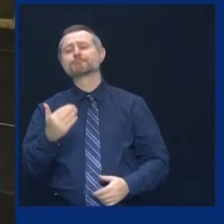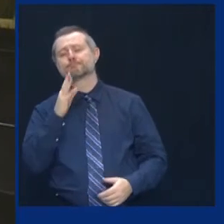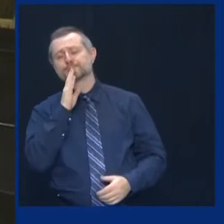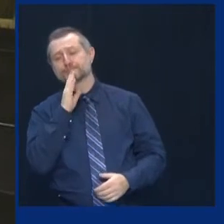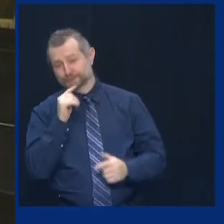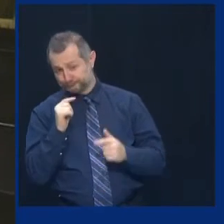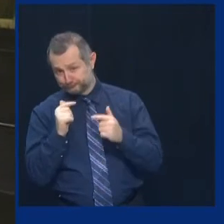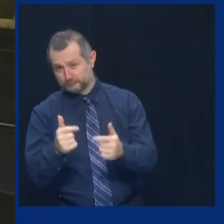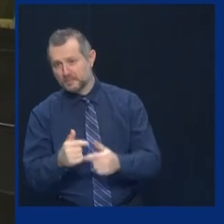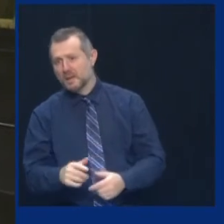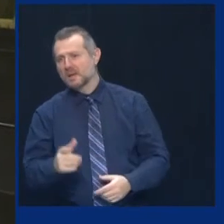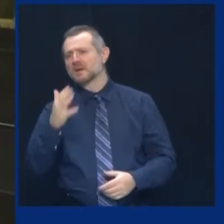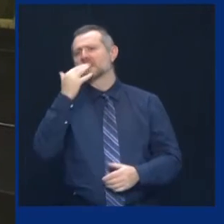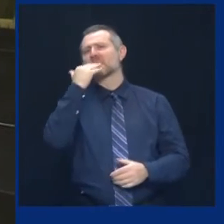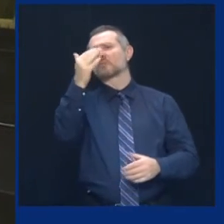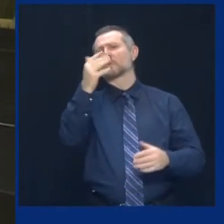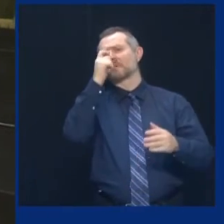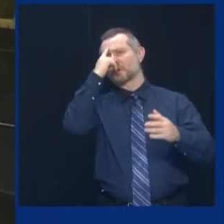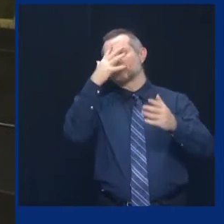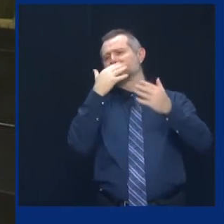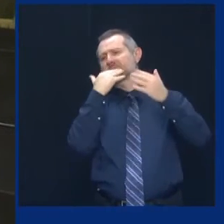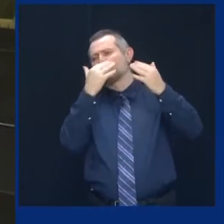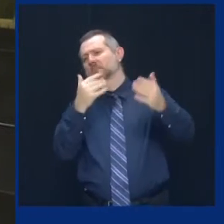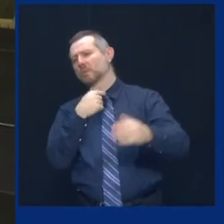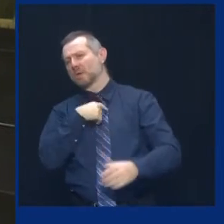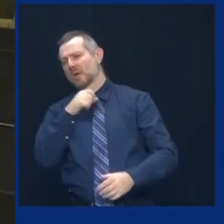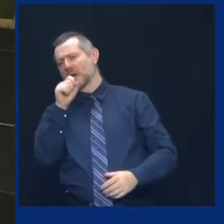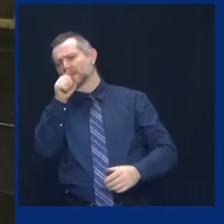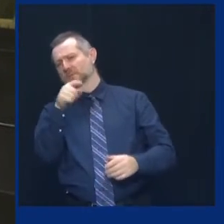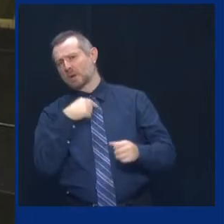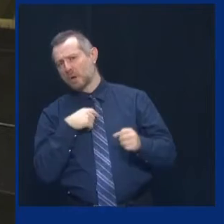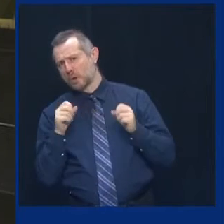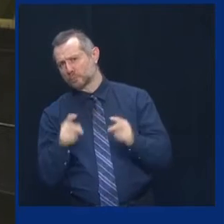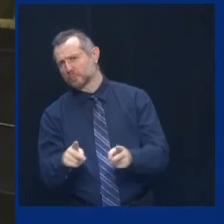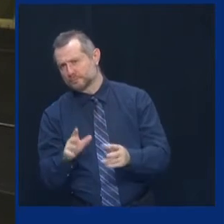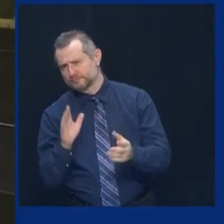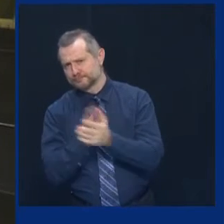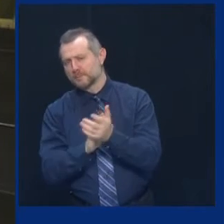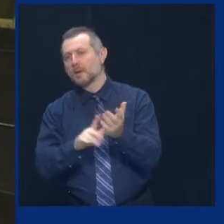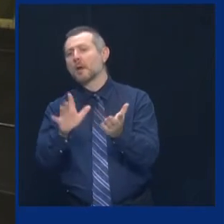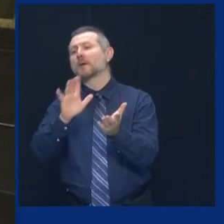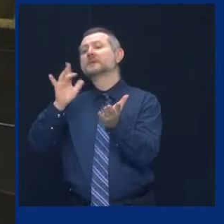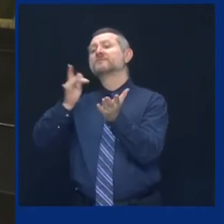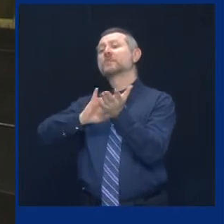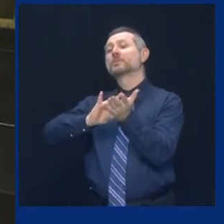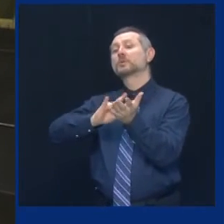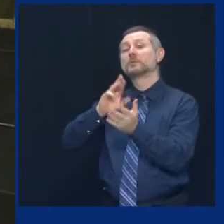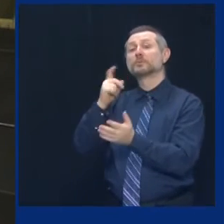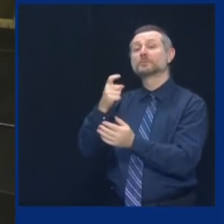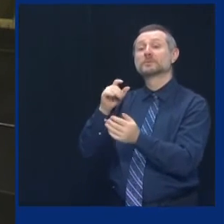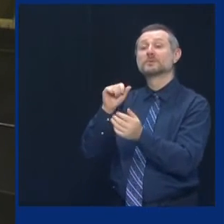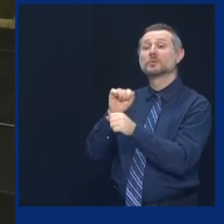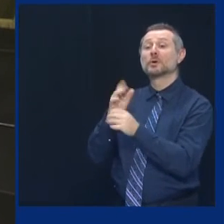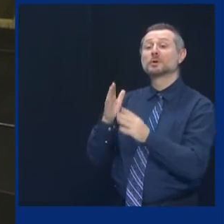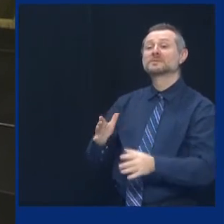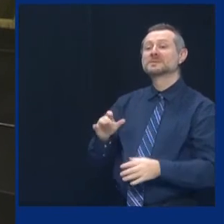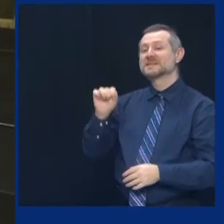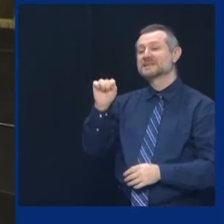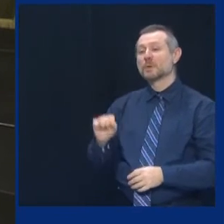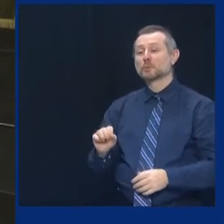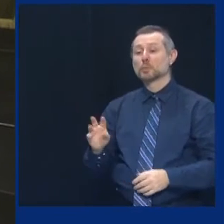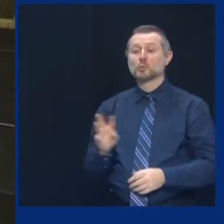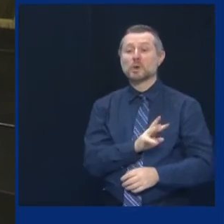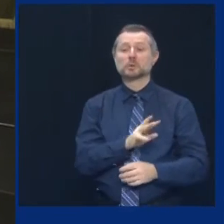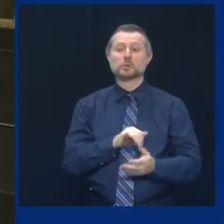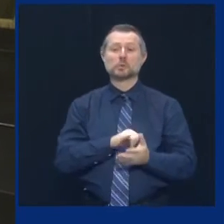Governor, thank you so much for the opportunity to ask a question. Pharmacy workers here in southwestern New York had expressed concern that they will be